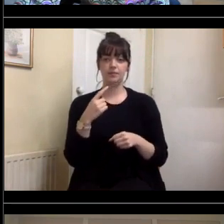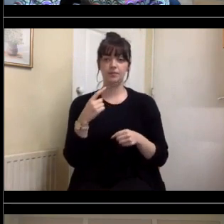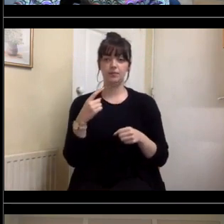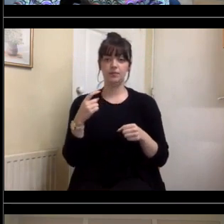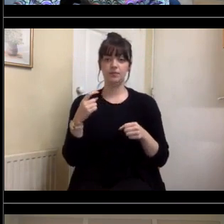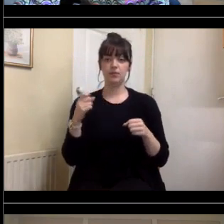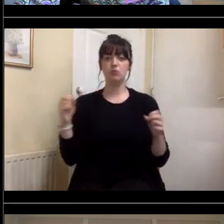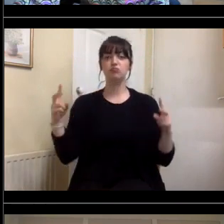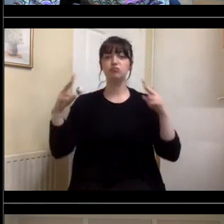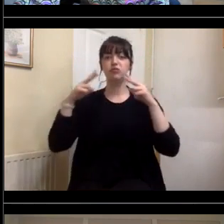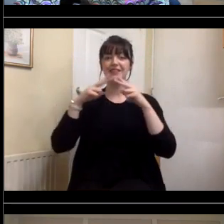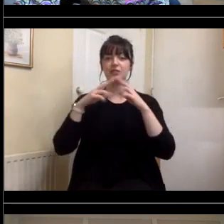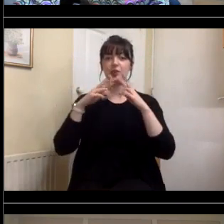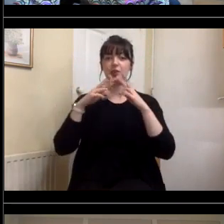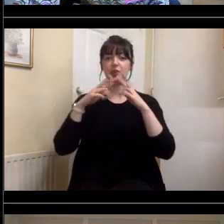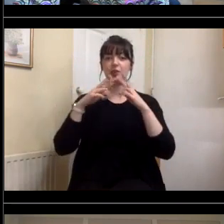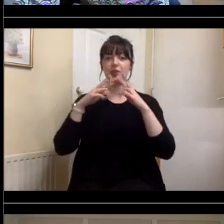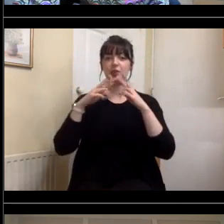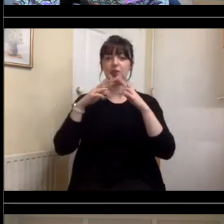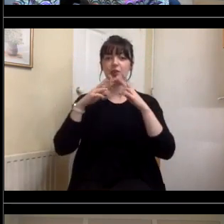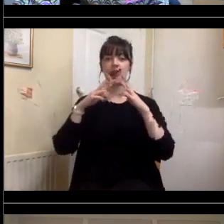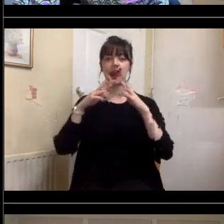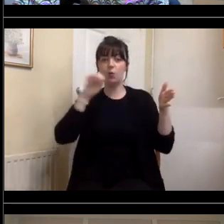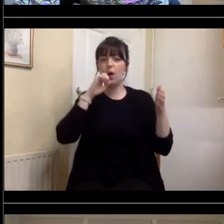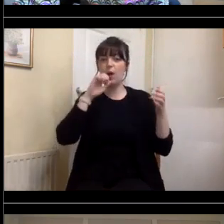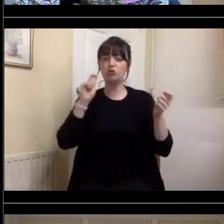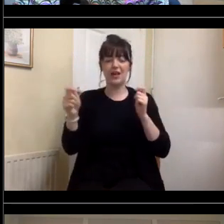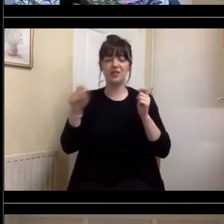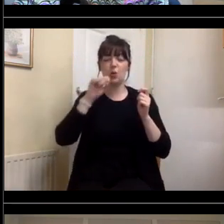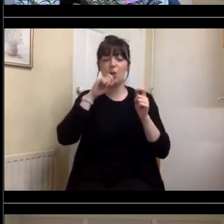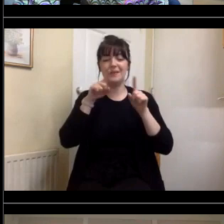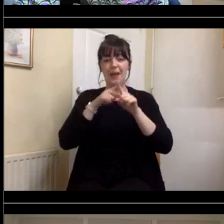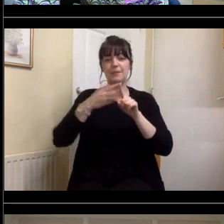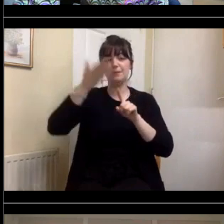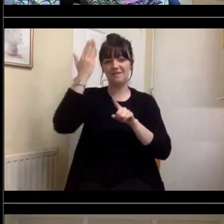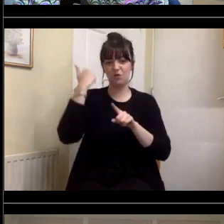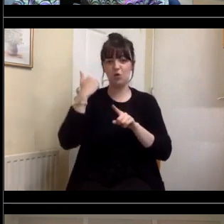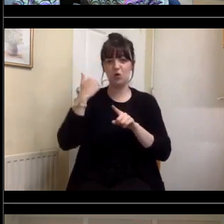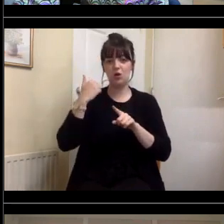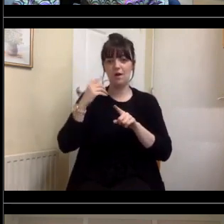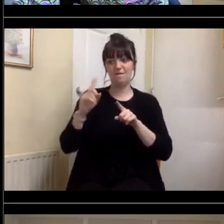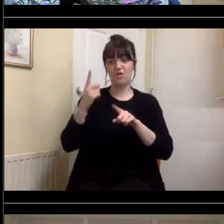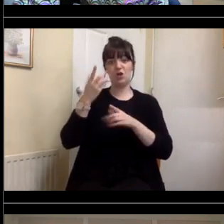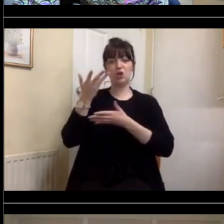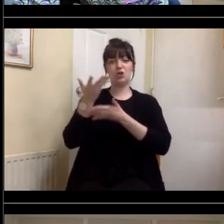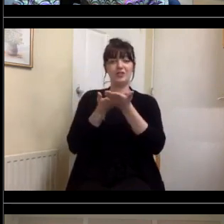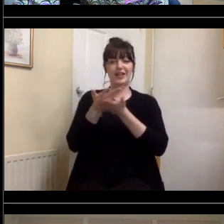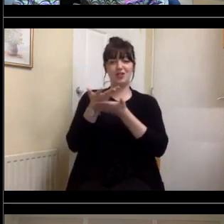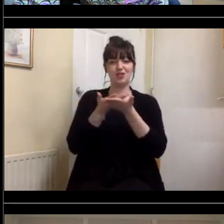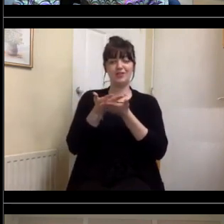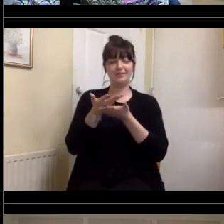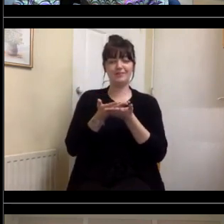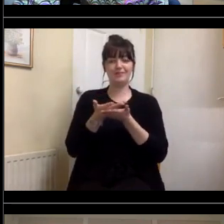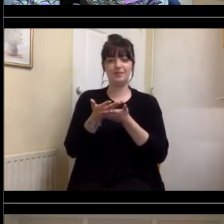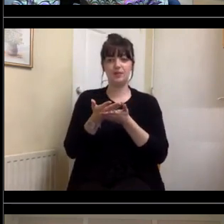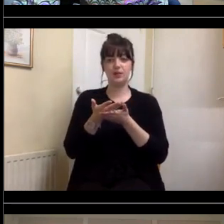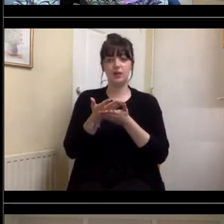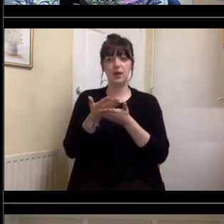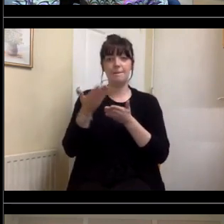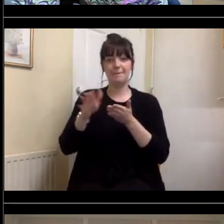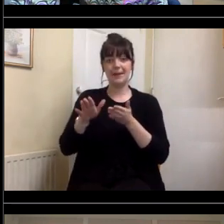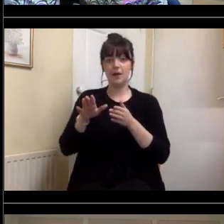change. It'll remain at the 84 meters that we had at the supplementary consultation. I mean, we've moved it 20 meters further